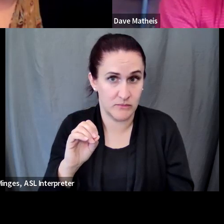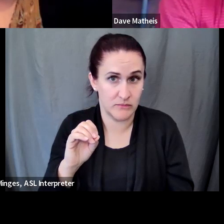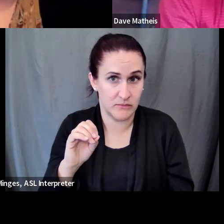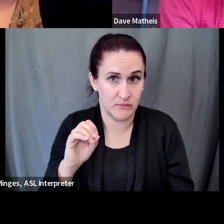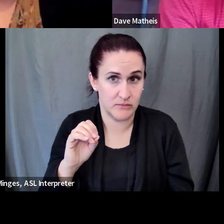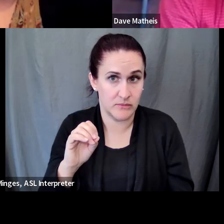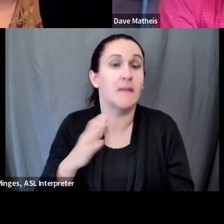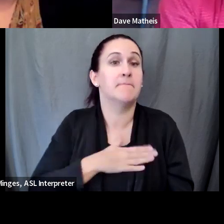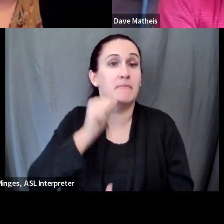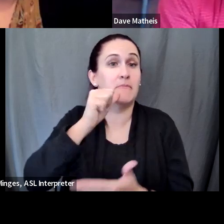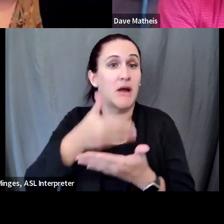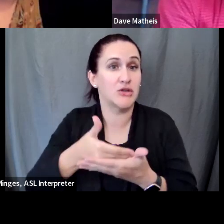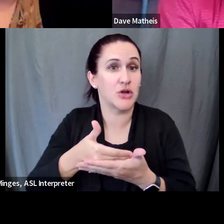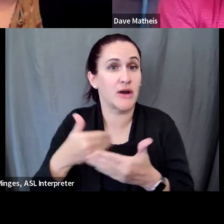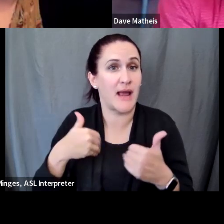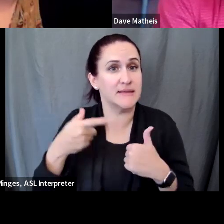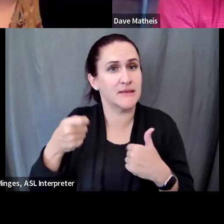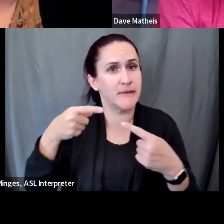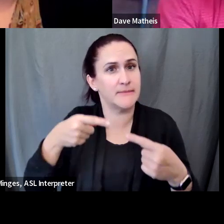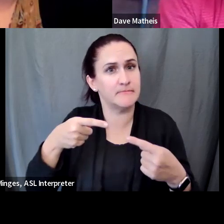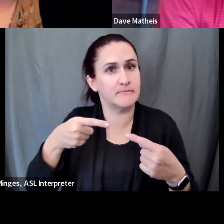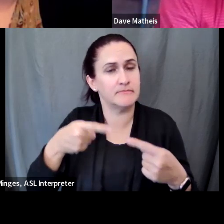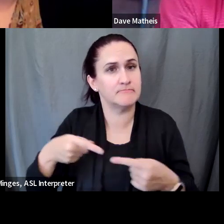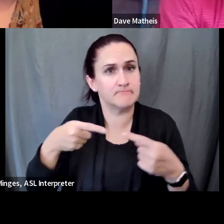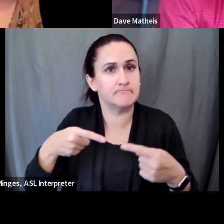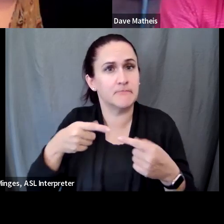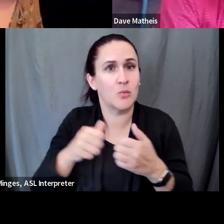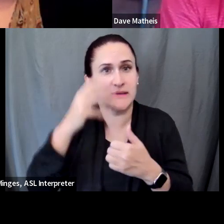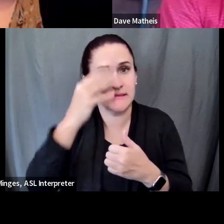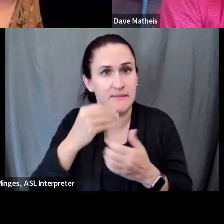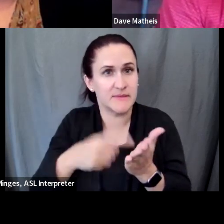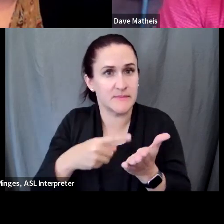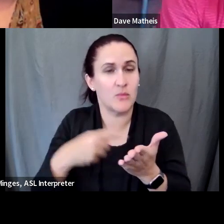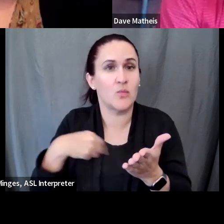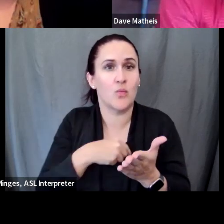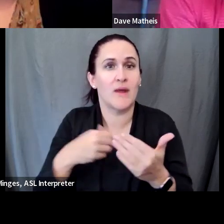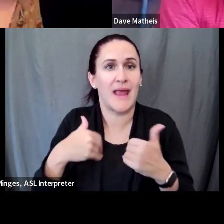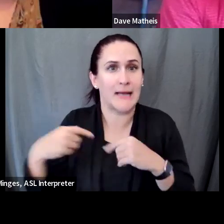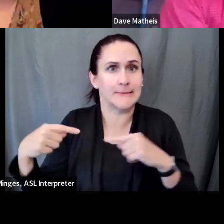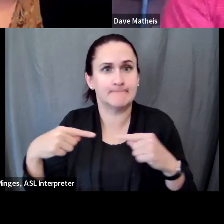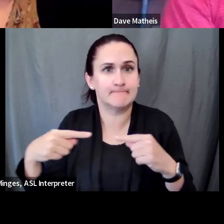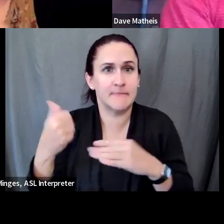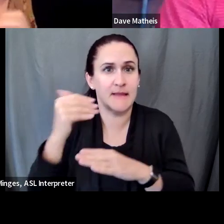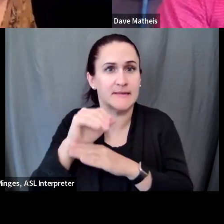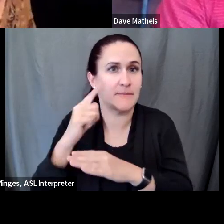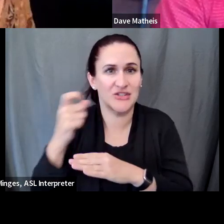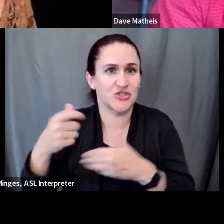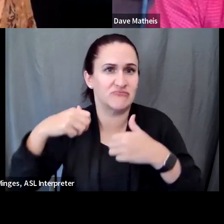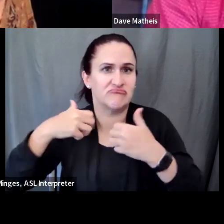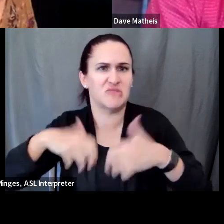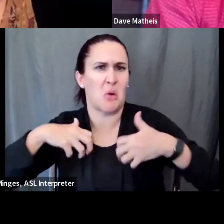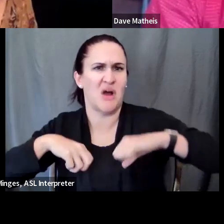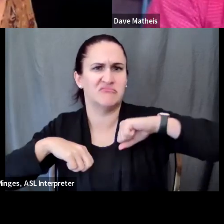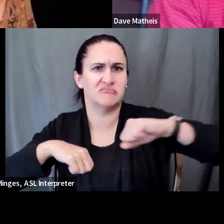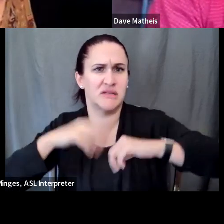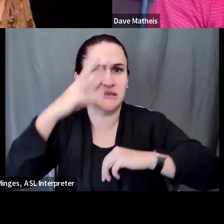So my daughter has a little bit of trouble sleeping sometimes. So we had a battle last night because my daughter doesn't want to sleep. She'd rather